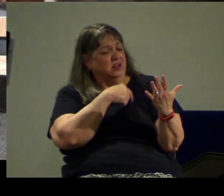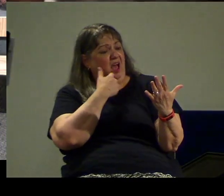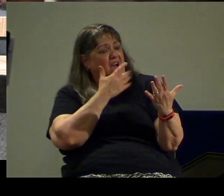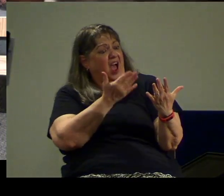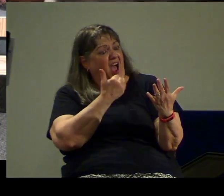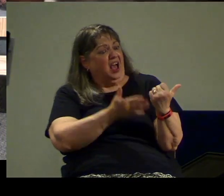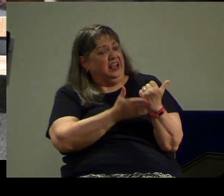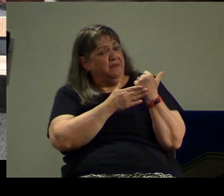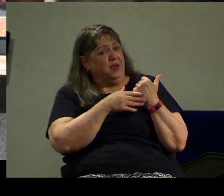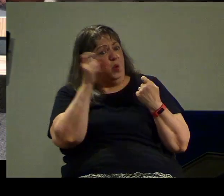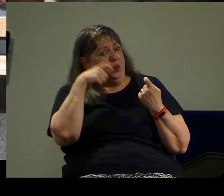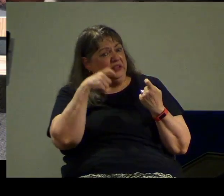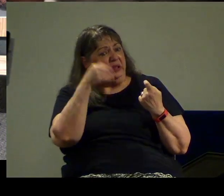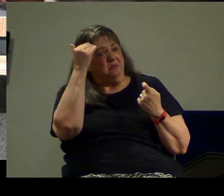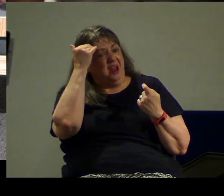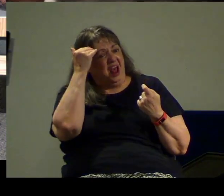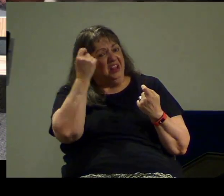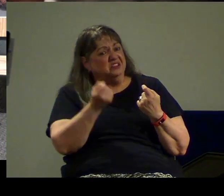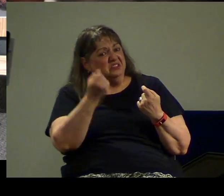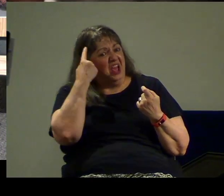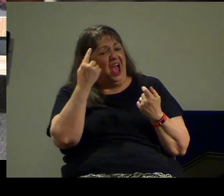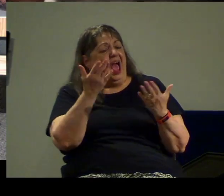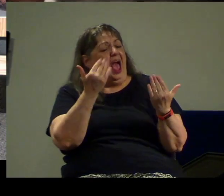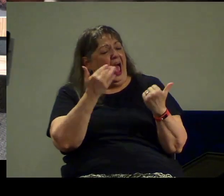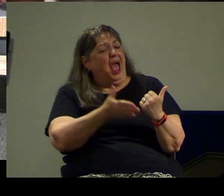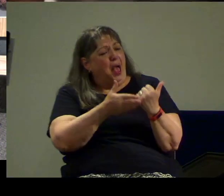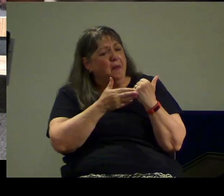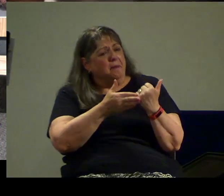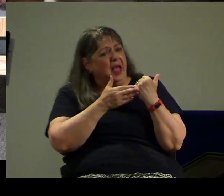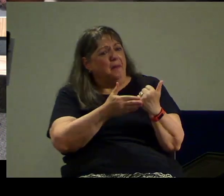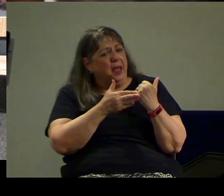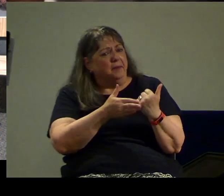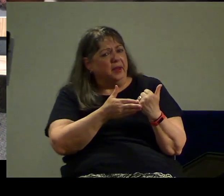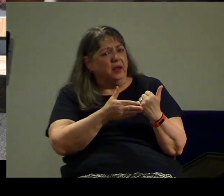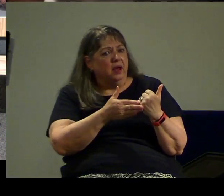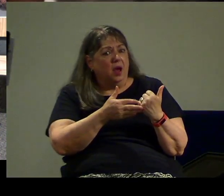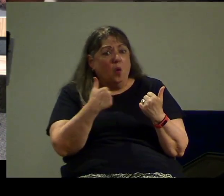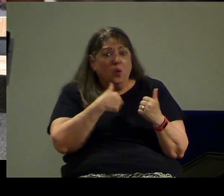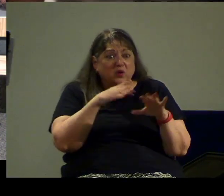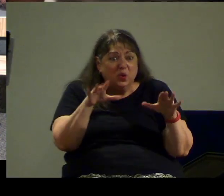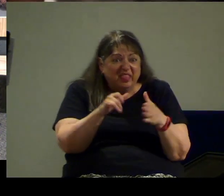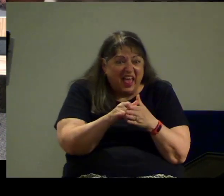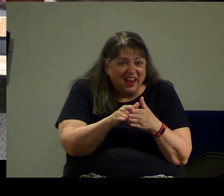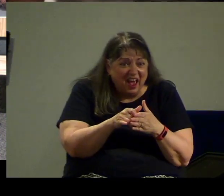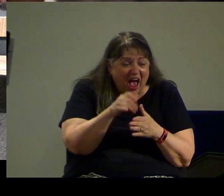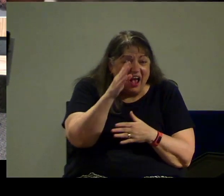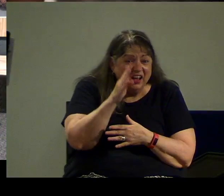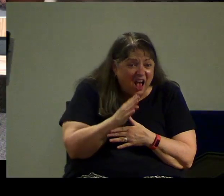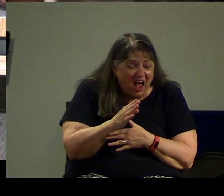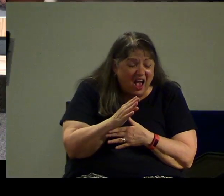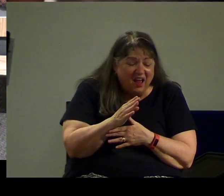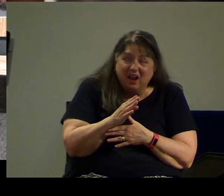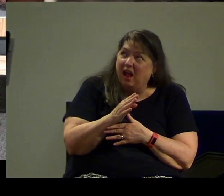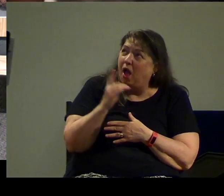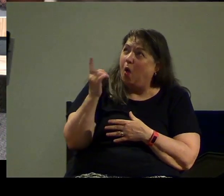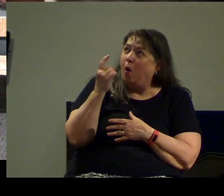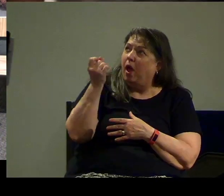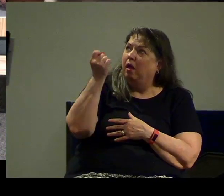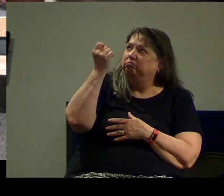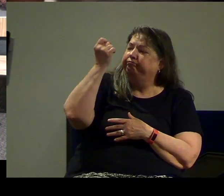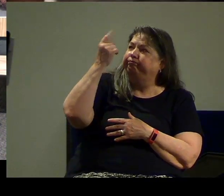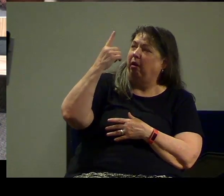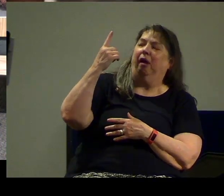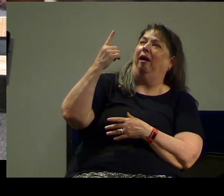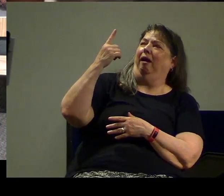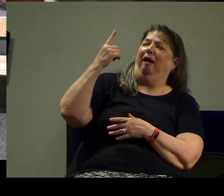wisdom, knowledge, and understanding in this matter. Help me to understand. And whenever we do that, God always somehow opens a light bulb, goes on,